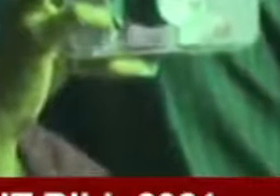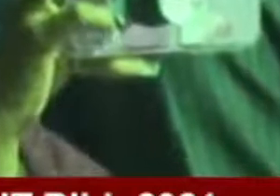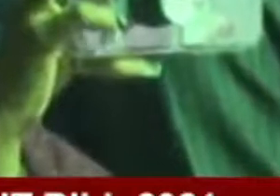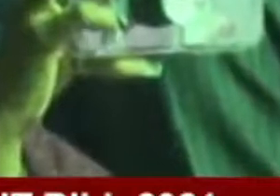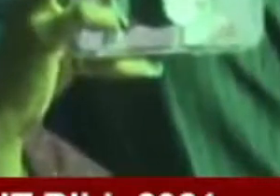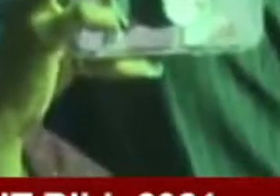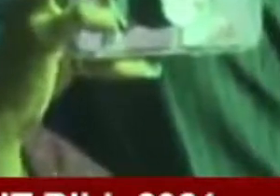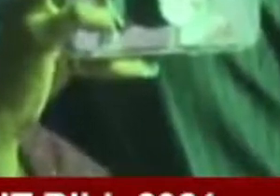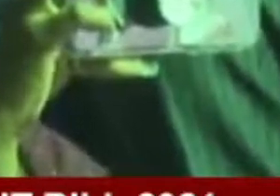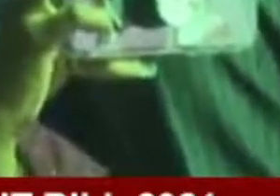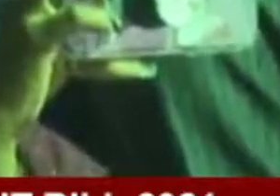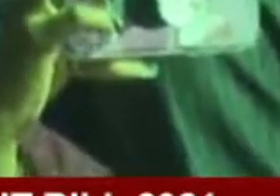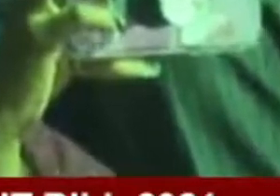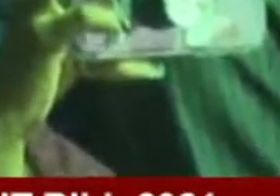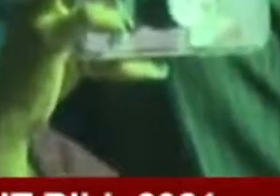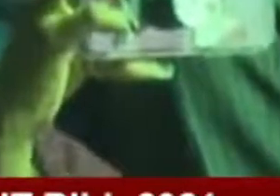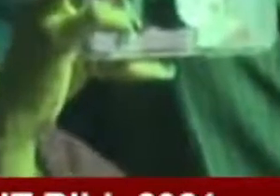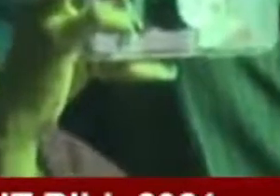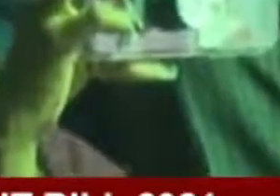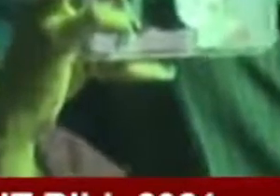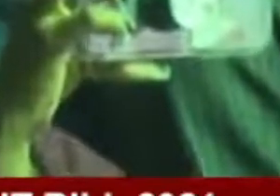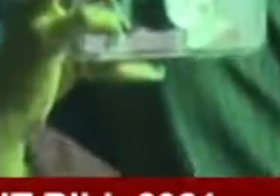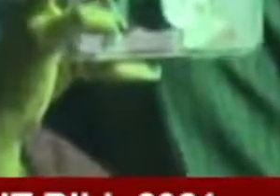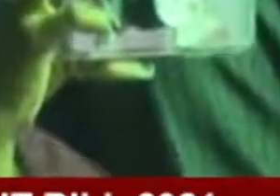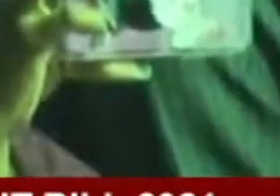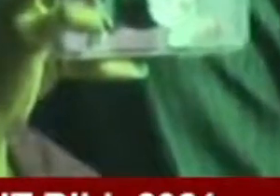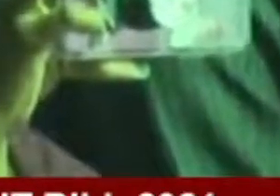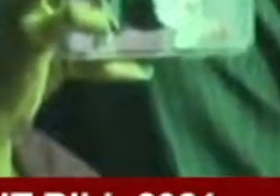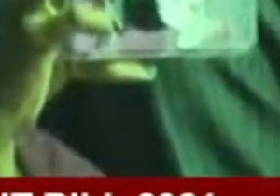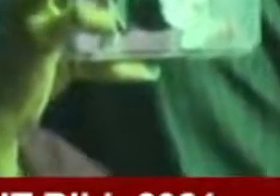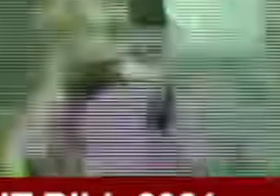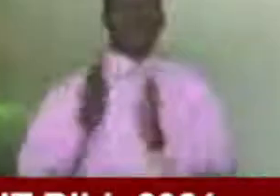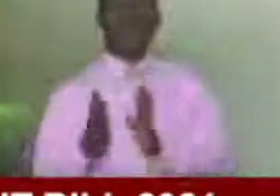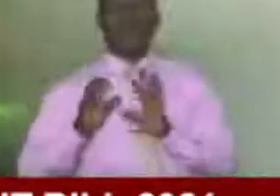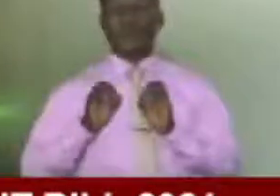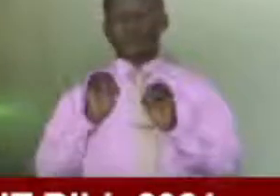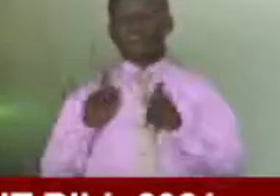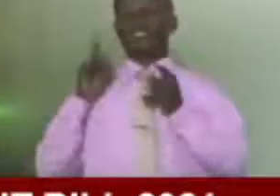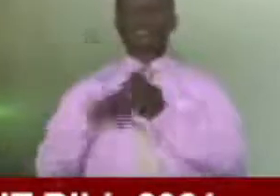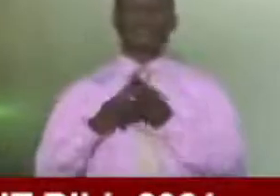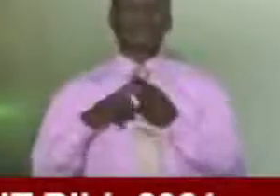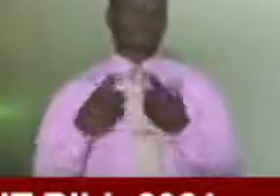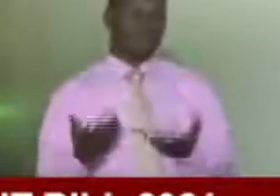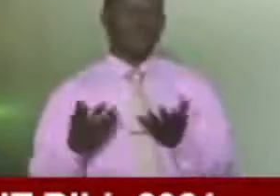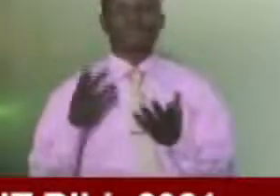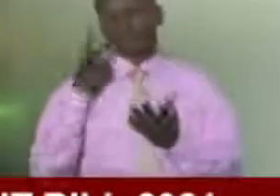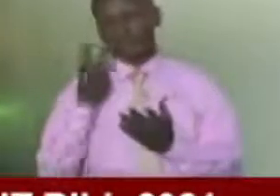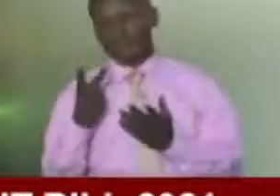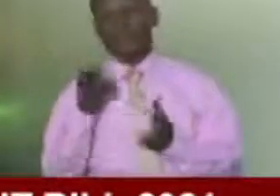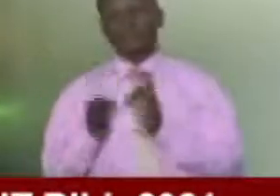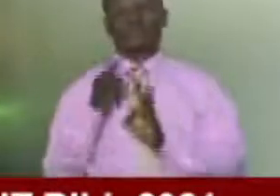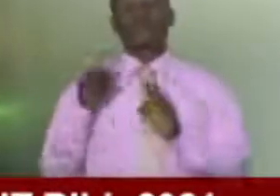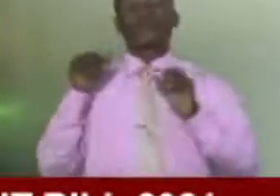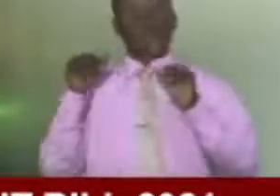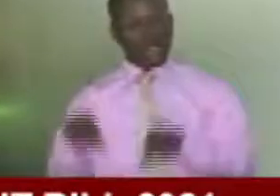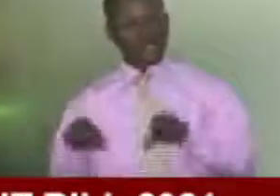appropriate, because it gives every candidate an opportunity to, you know, to see whether, yes, you are competent enough to be in